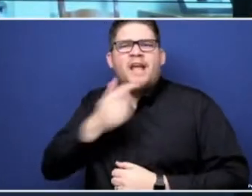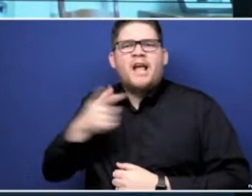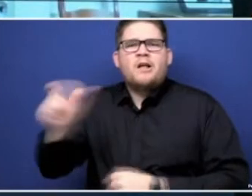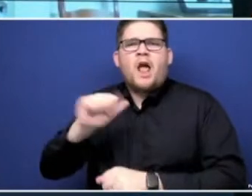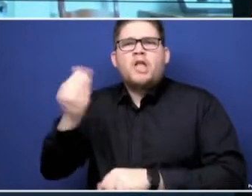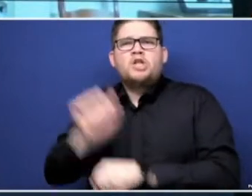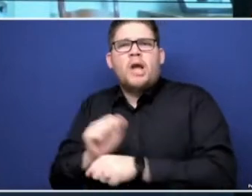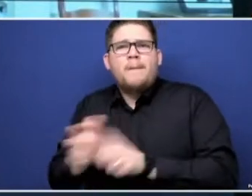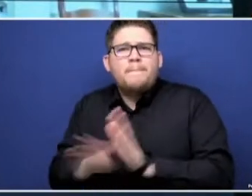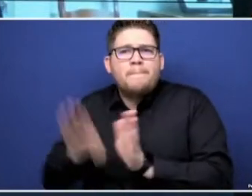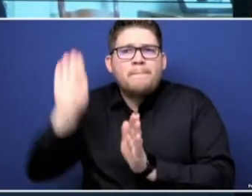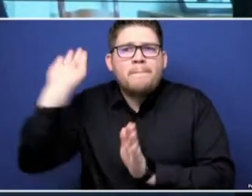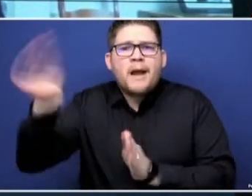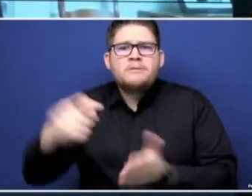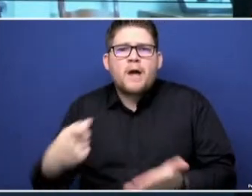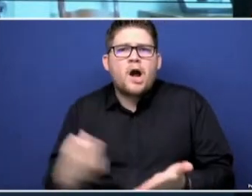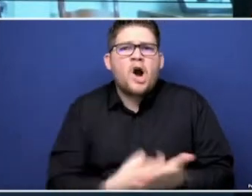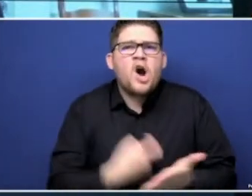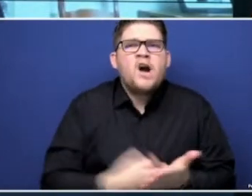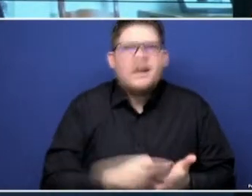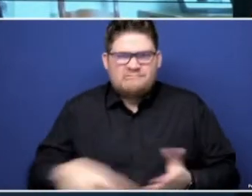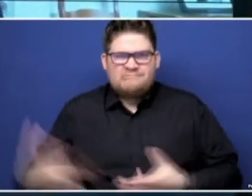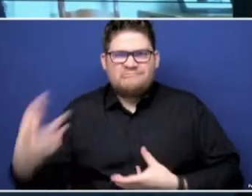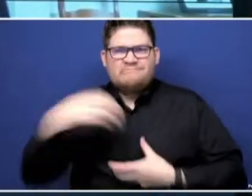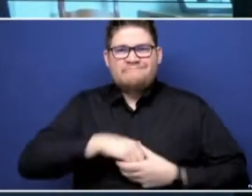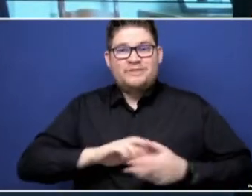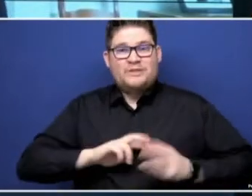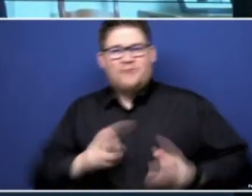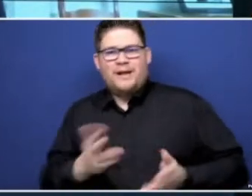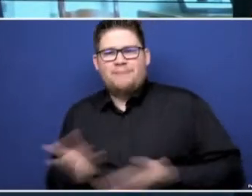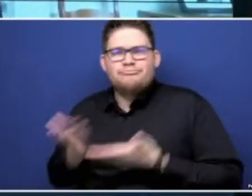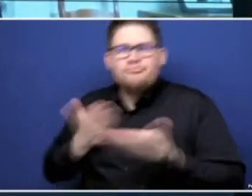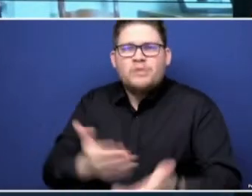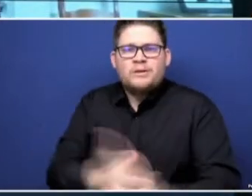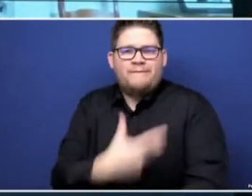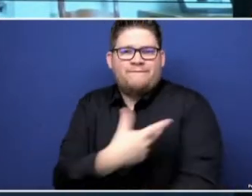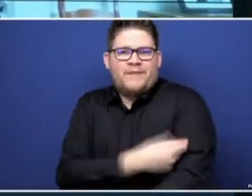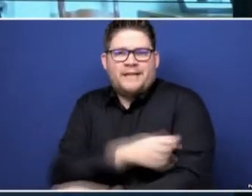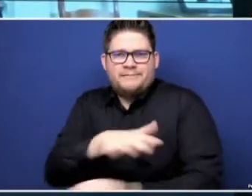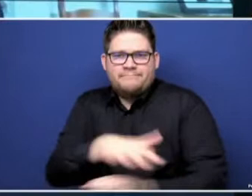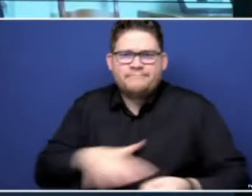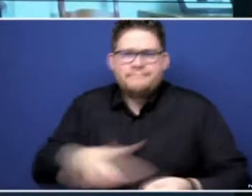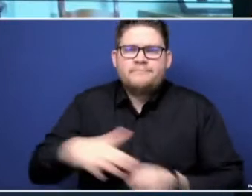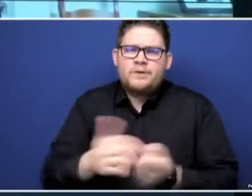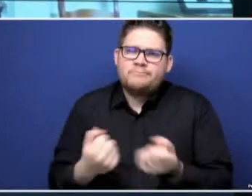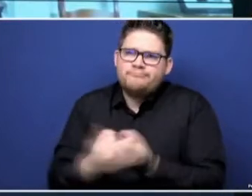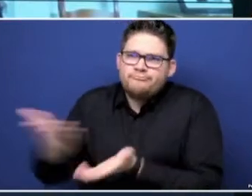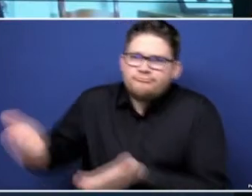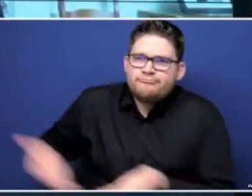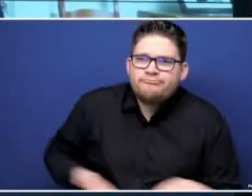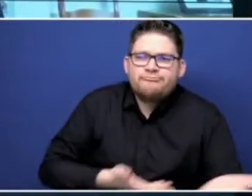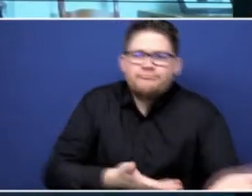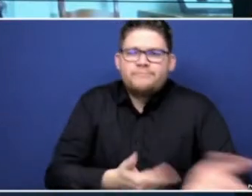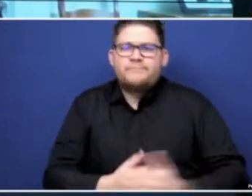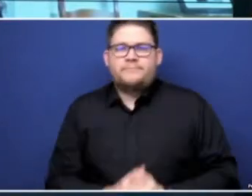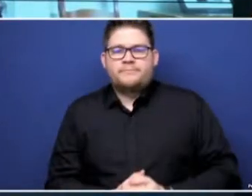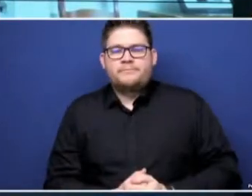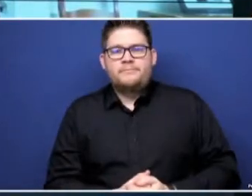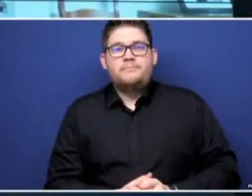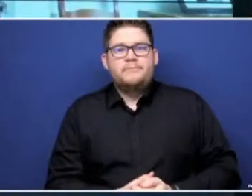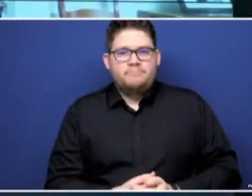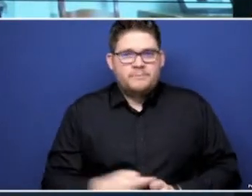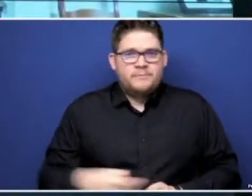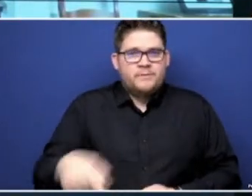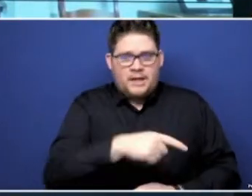get British Columbia back to normal. So we see this as a Team BC approach. We're very